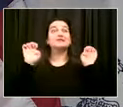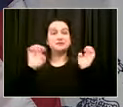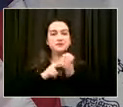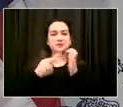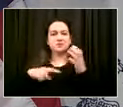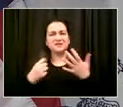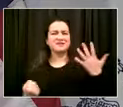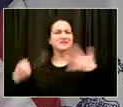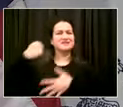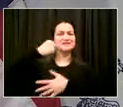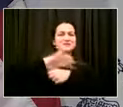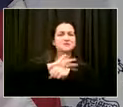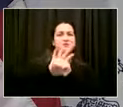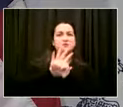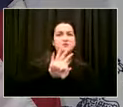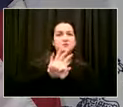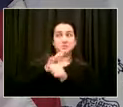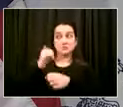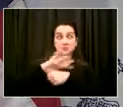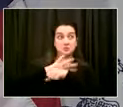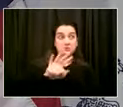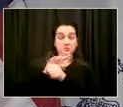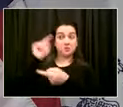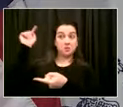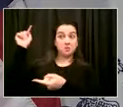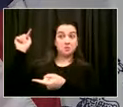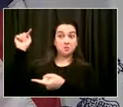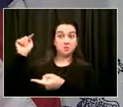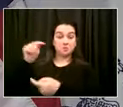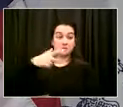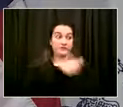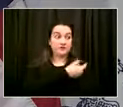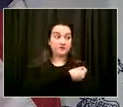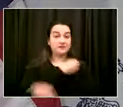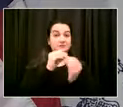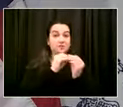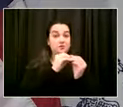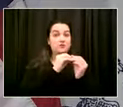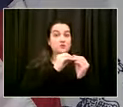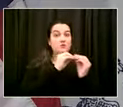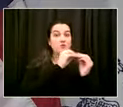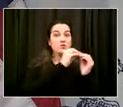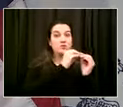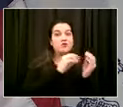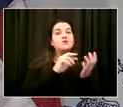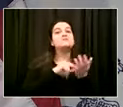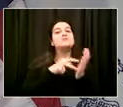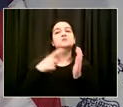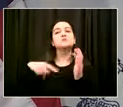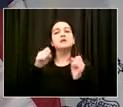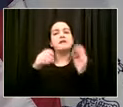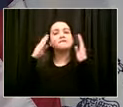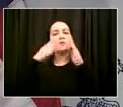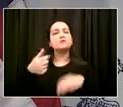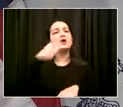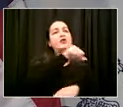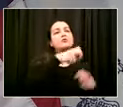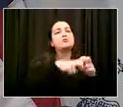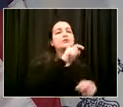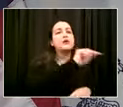leader coordinating the efforts. That's why we decided it was time for a recovery czar. And again, Lorraine's history